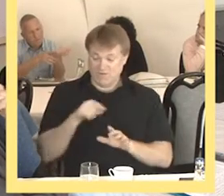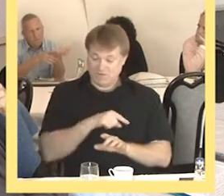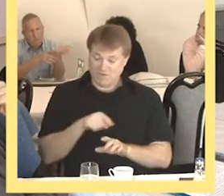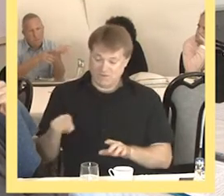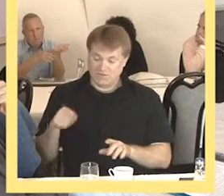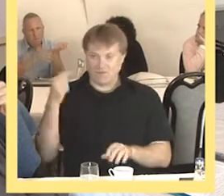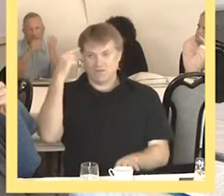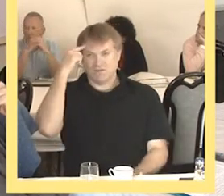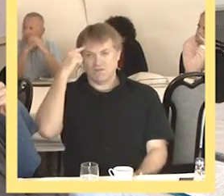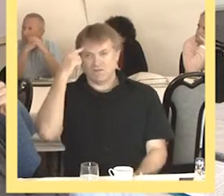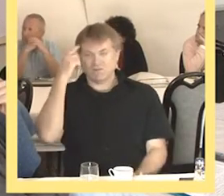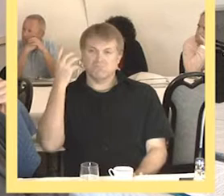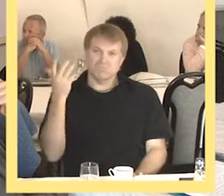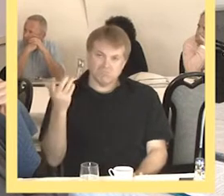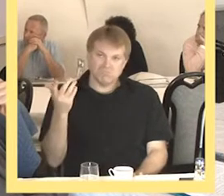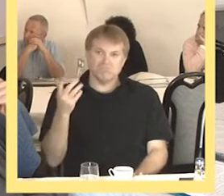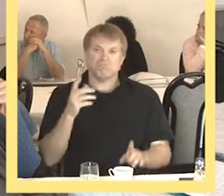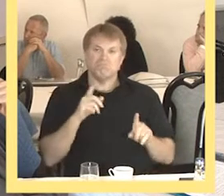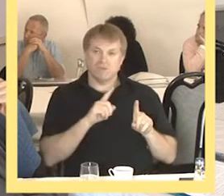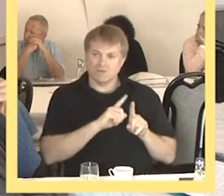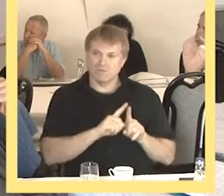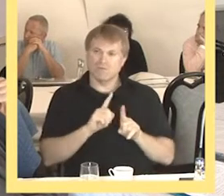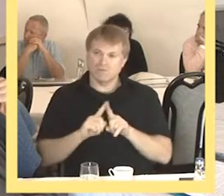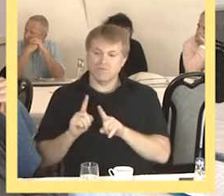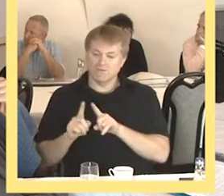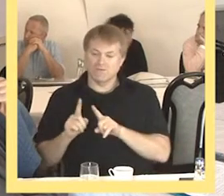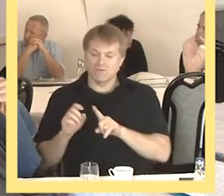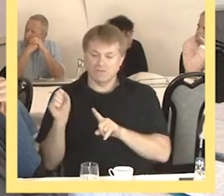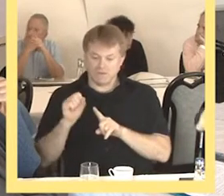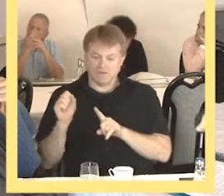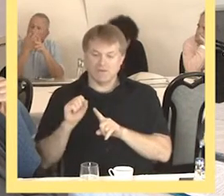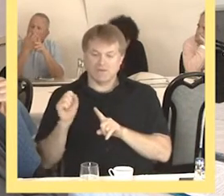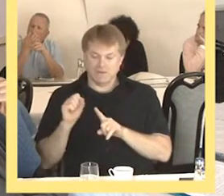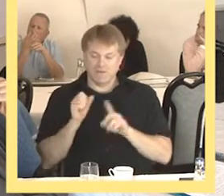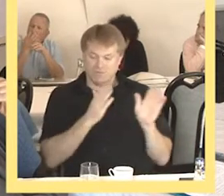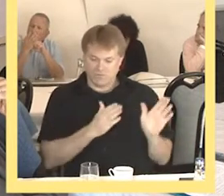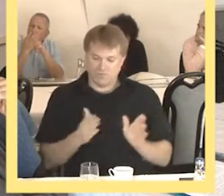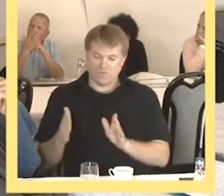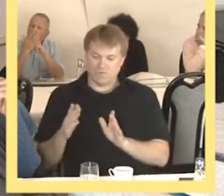emergency stuff is, I think, the right idea, but just one